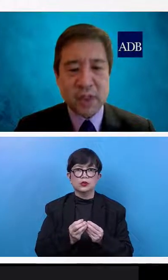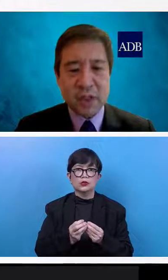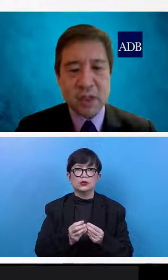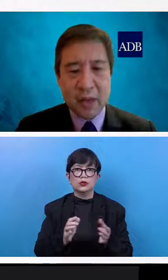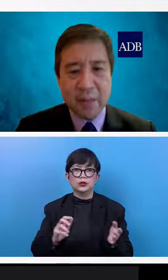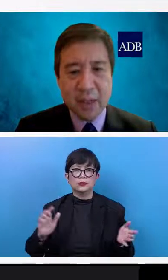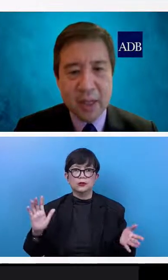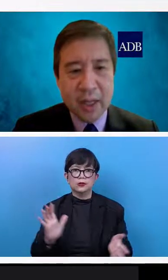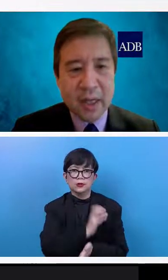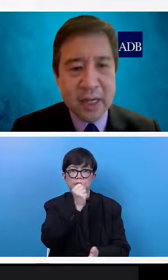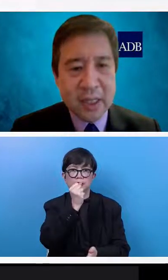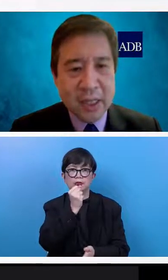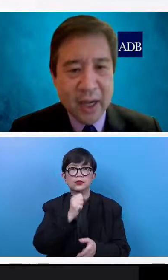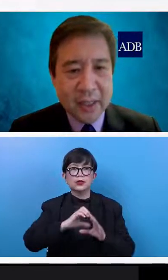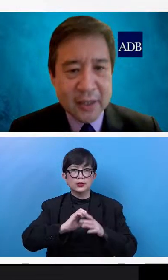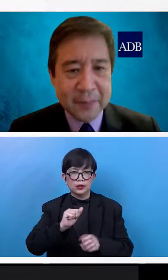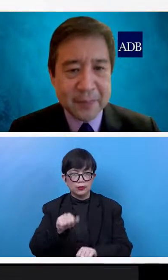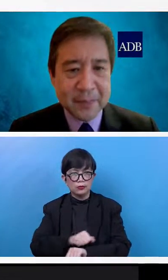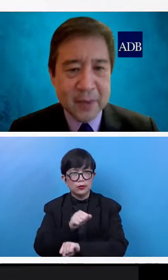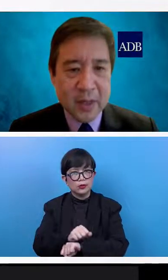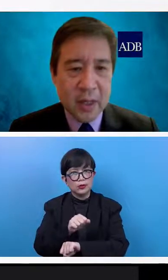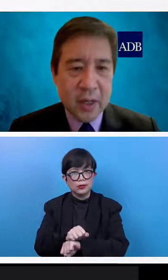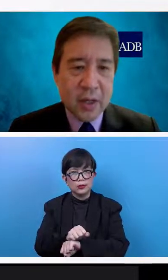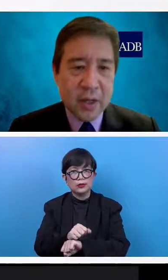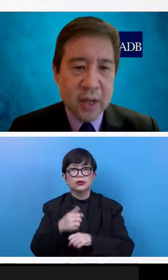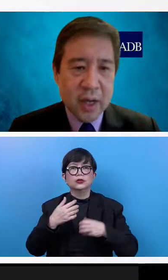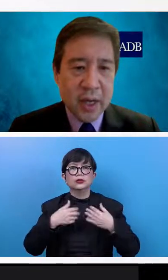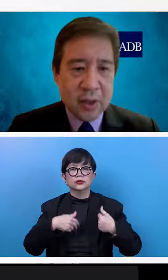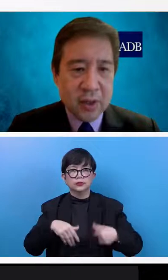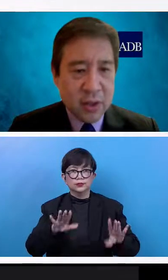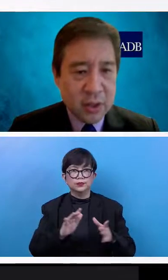of decent jobs. Next slide.